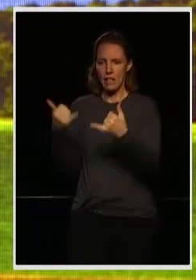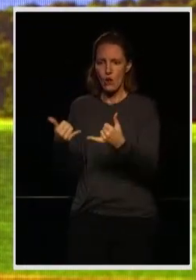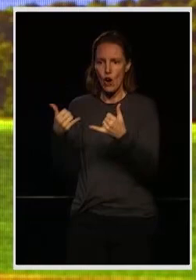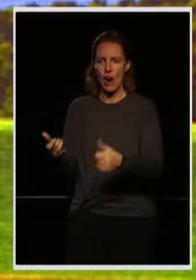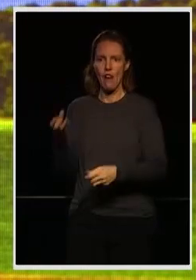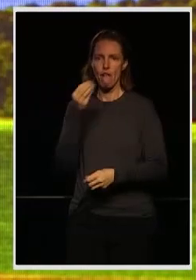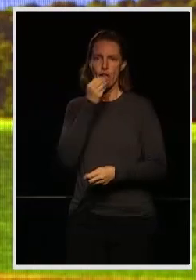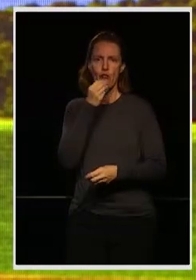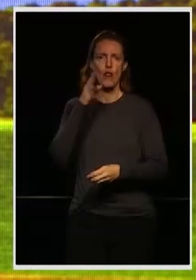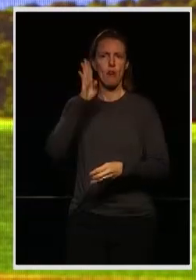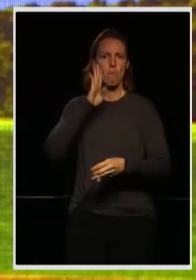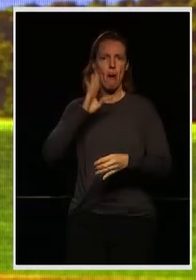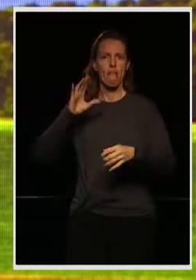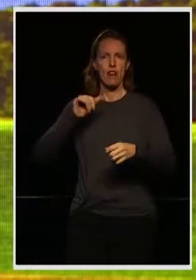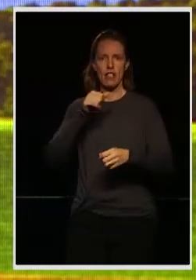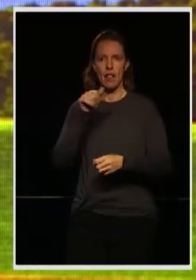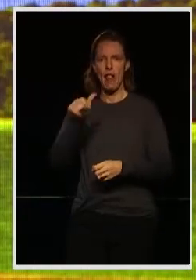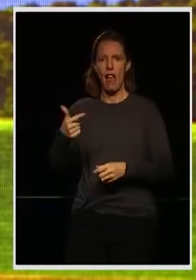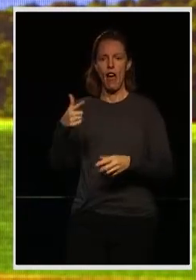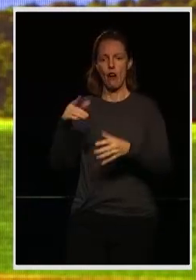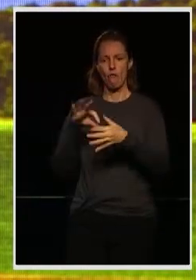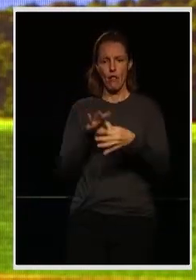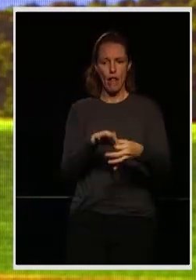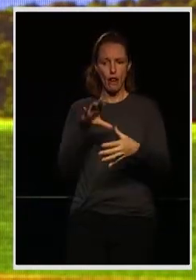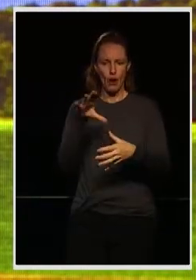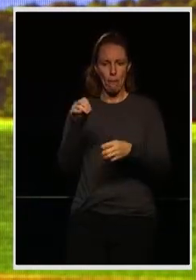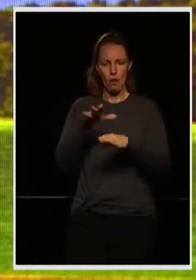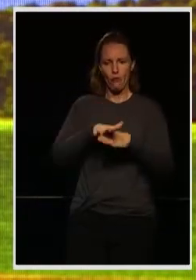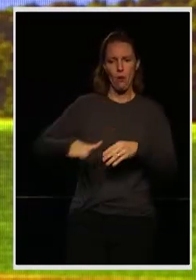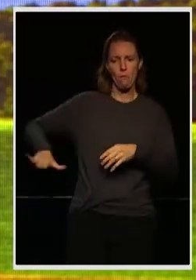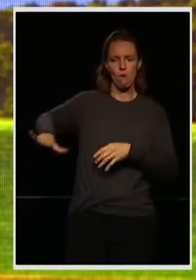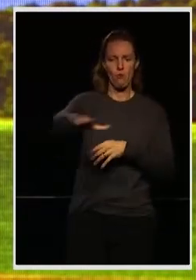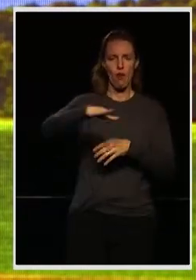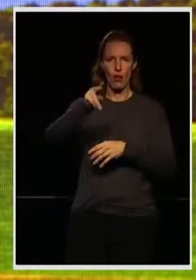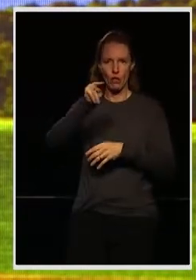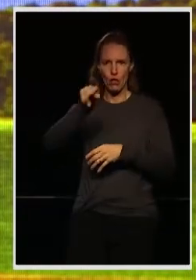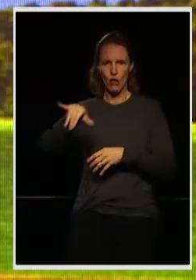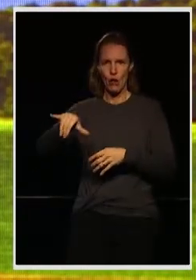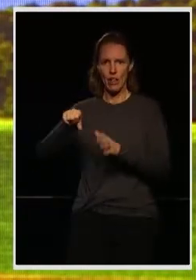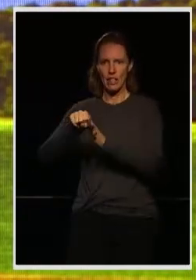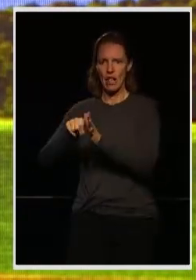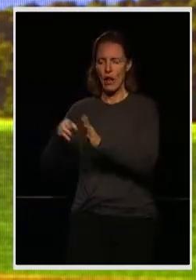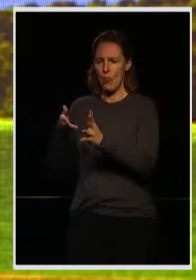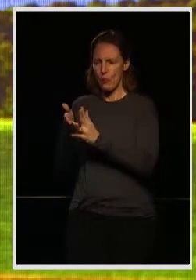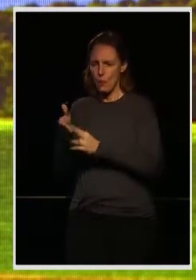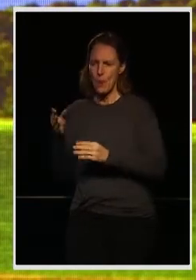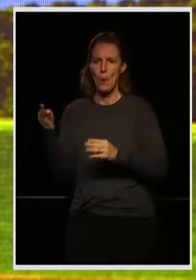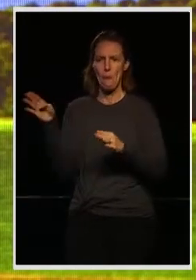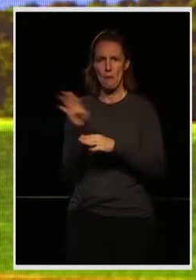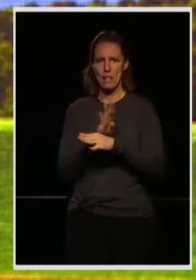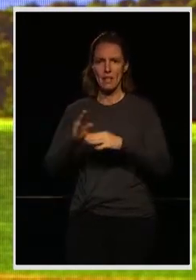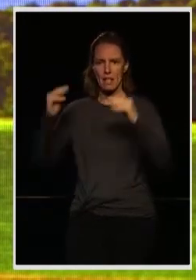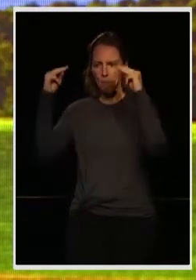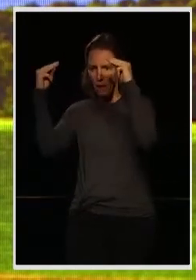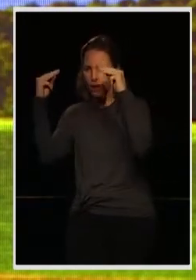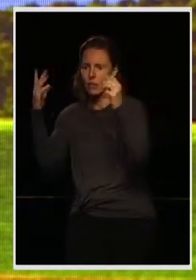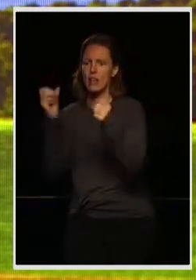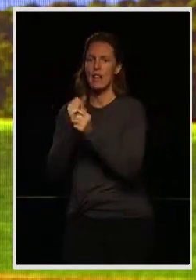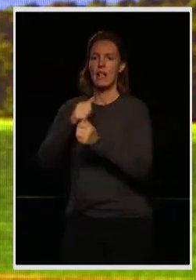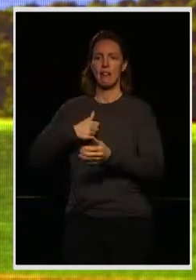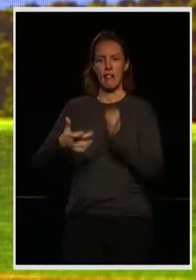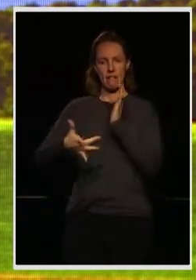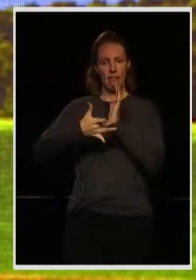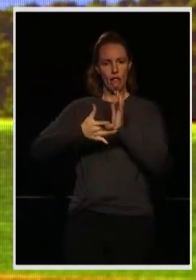beverage, and agriculture-related companies from across New York State through business mentoring, technical